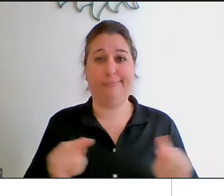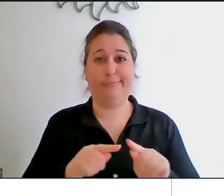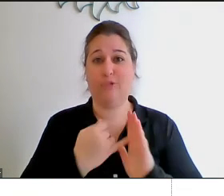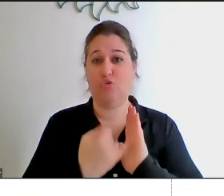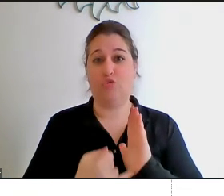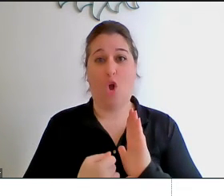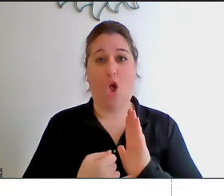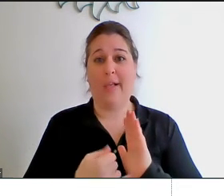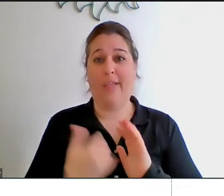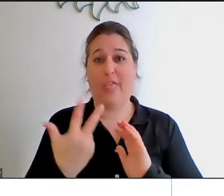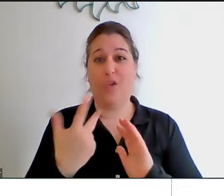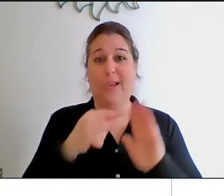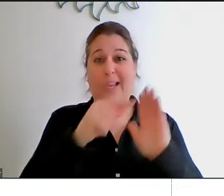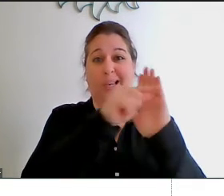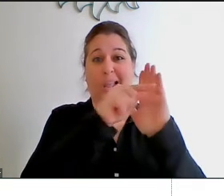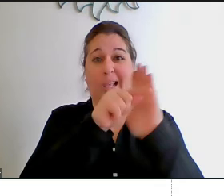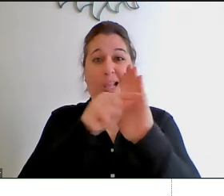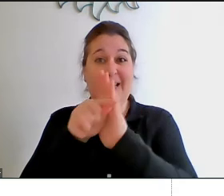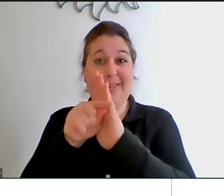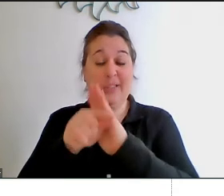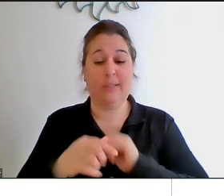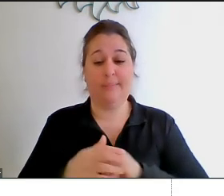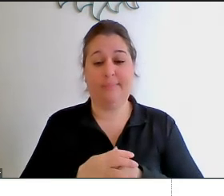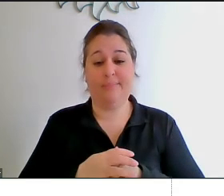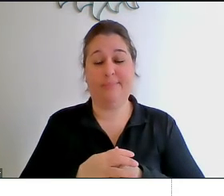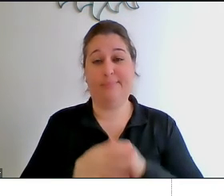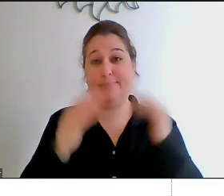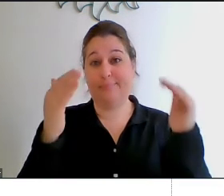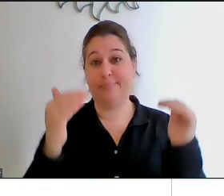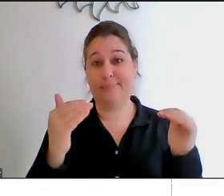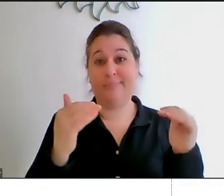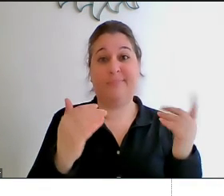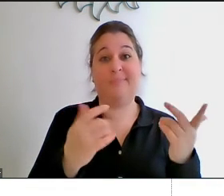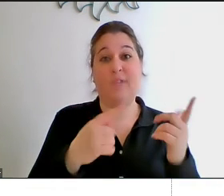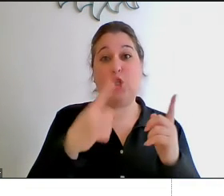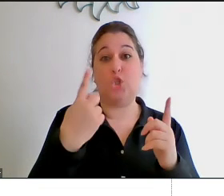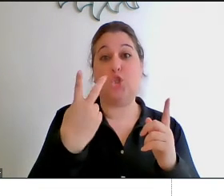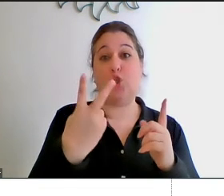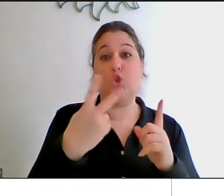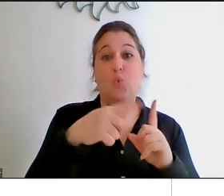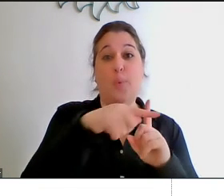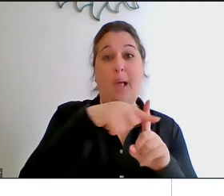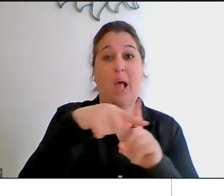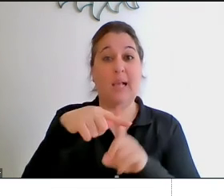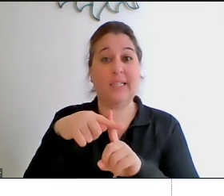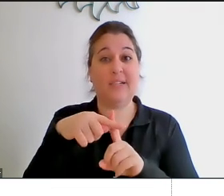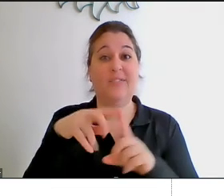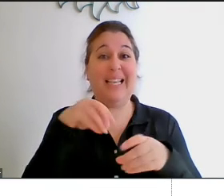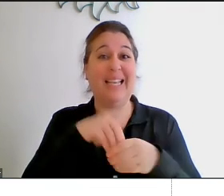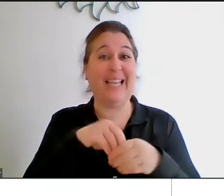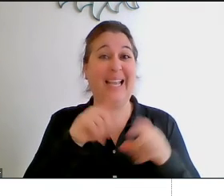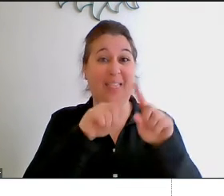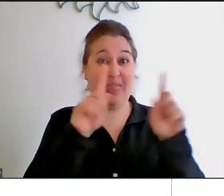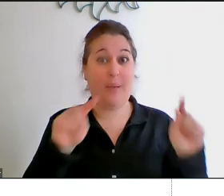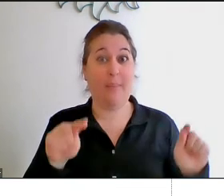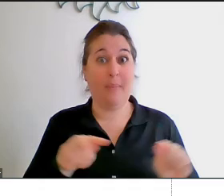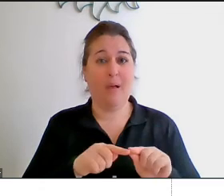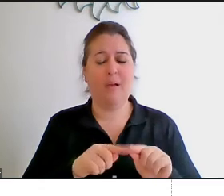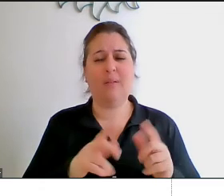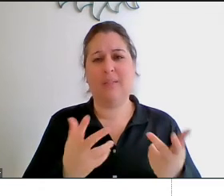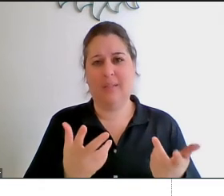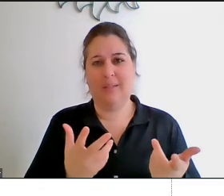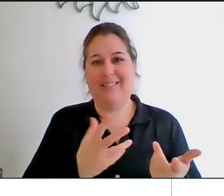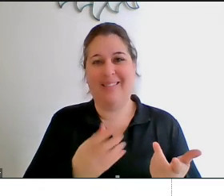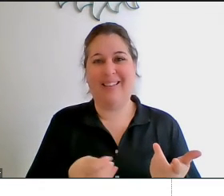-3, 2 positives, and then you'll be able to do something to get to the answer. And that